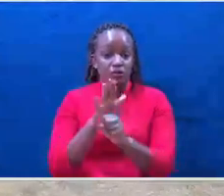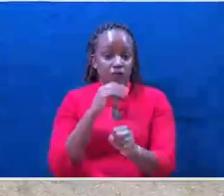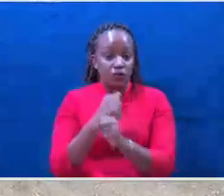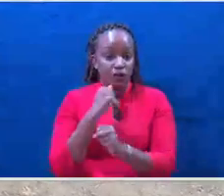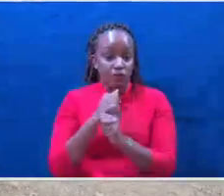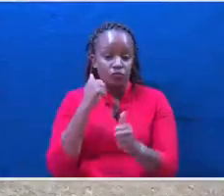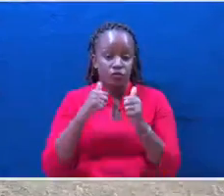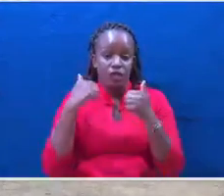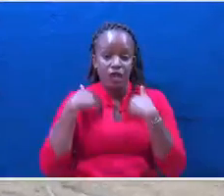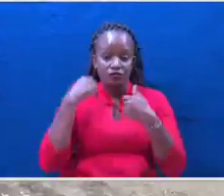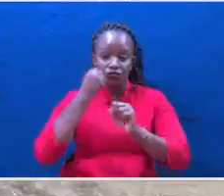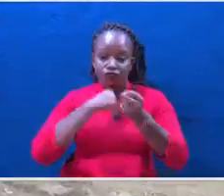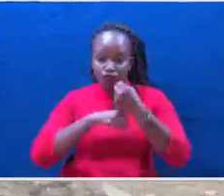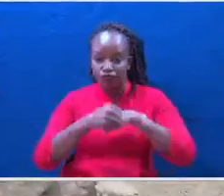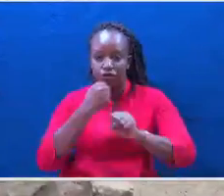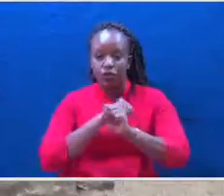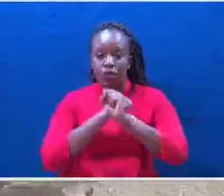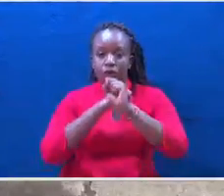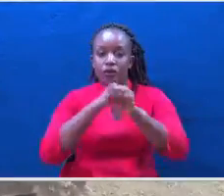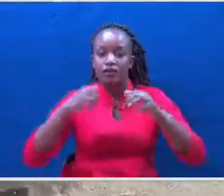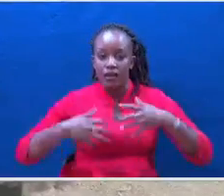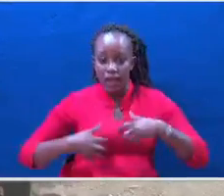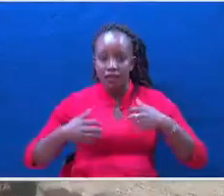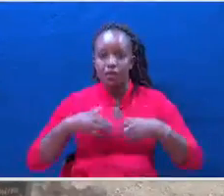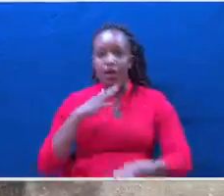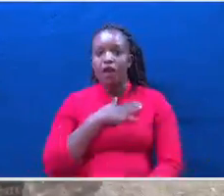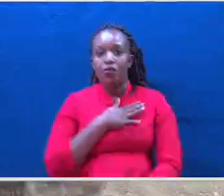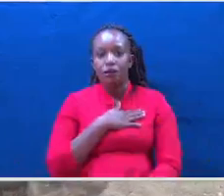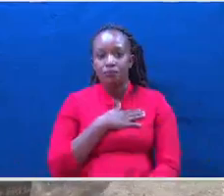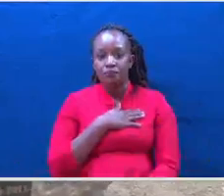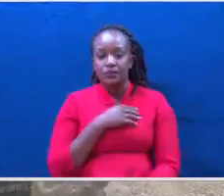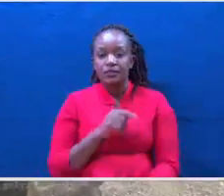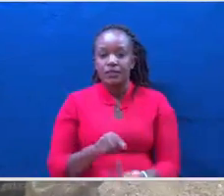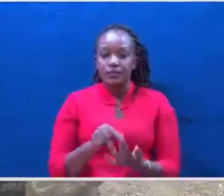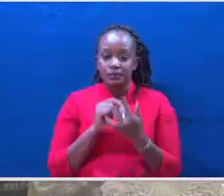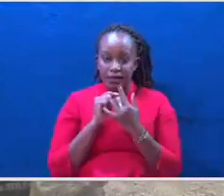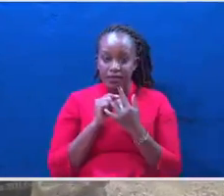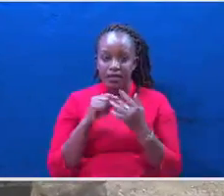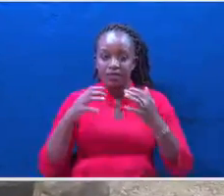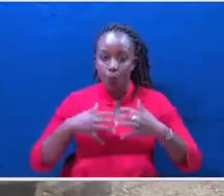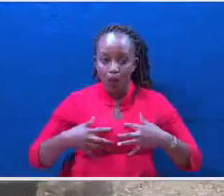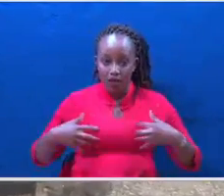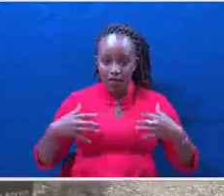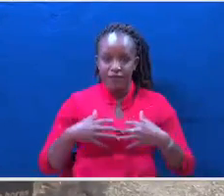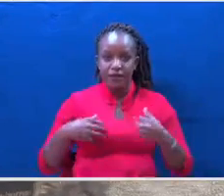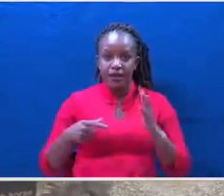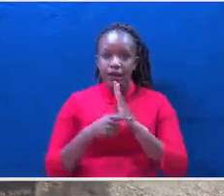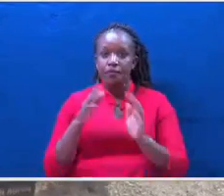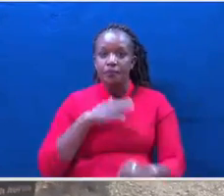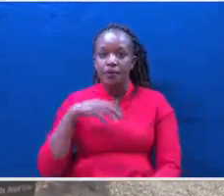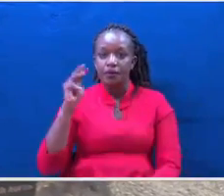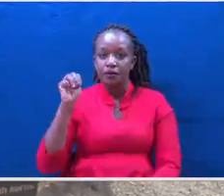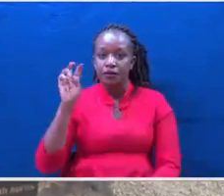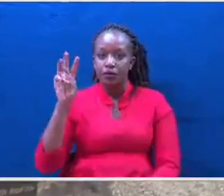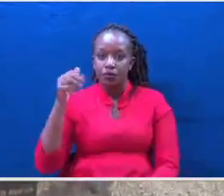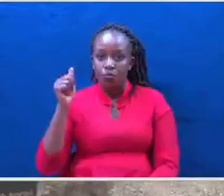our rhinos, especially the endangered ones, and all the animals, and especially the wildlife. My name is Mwangi Maina. for